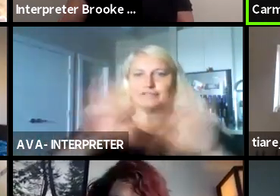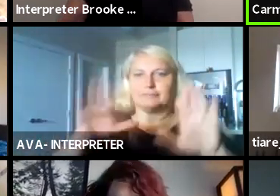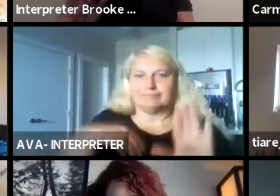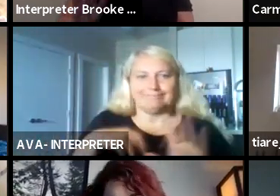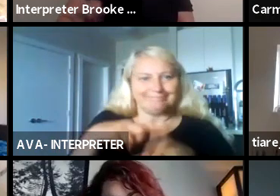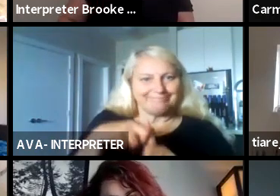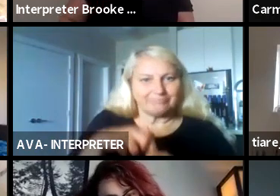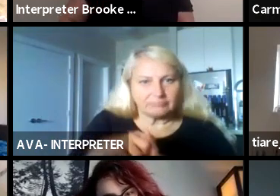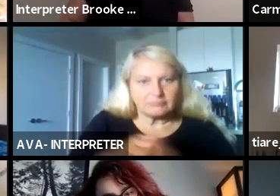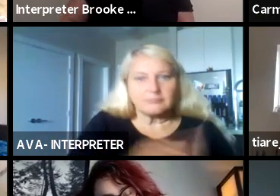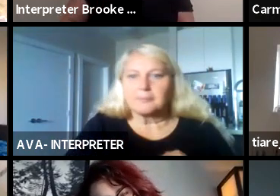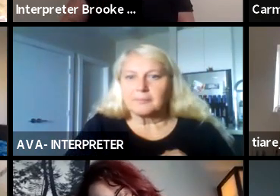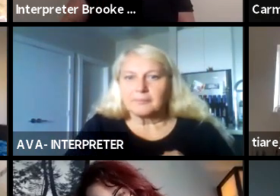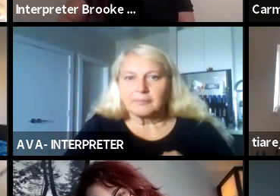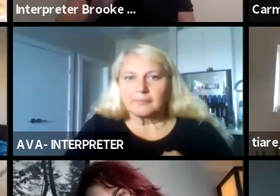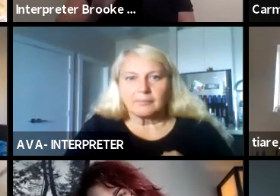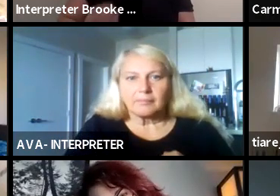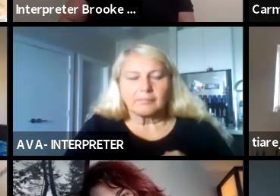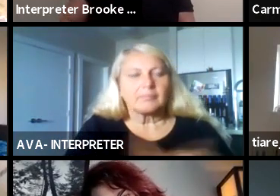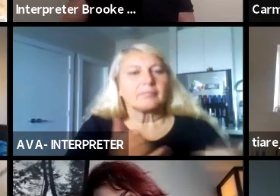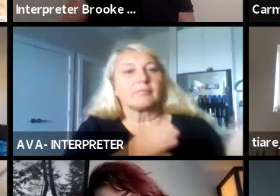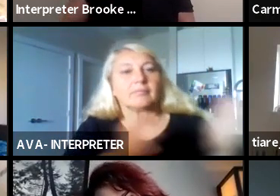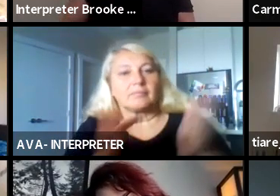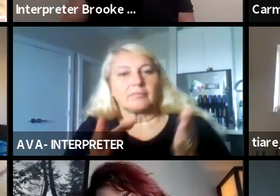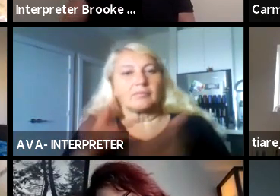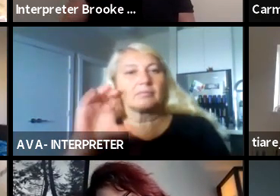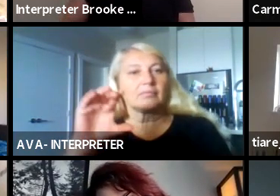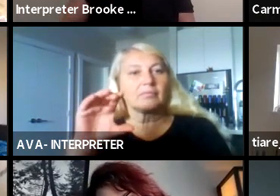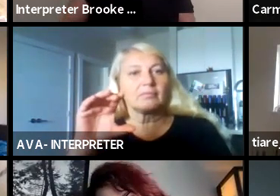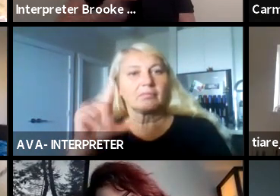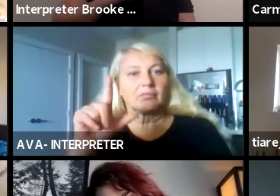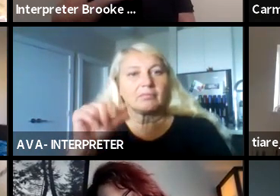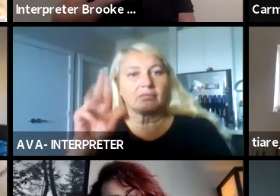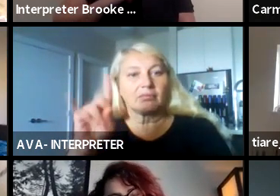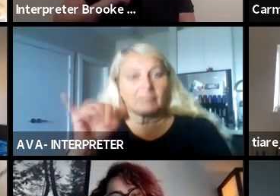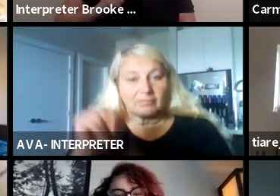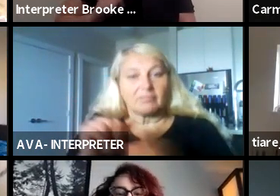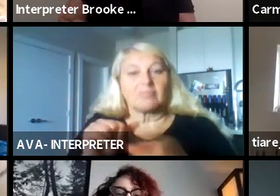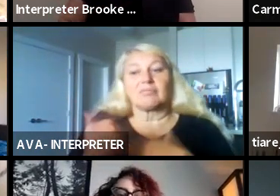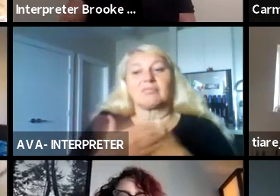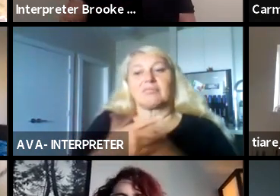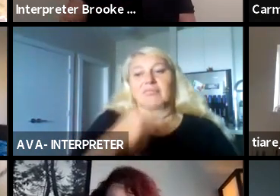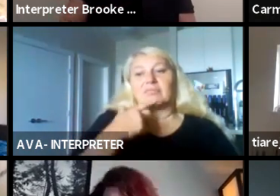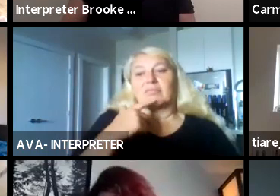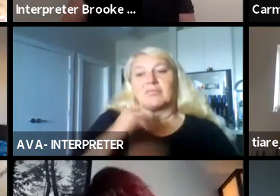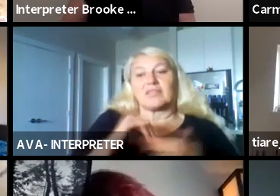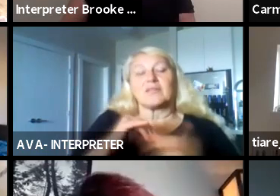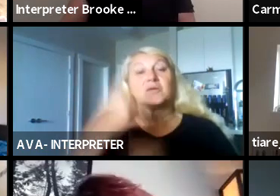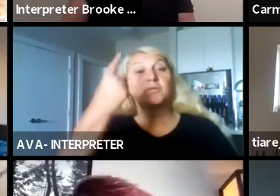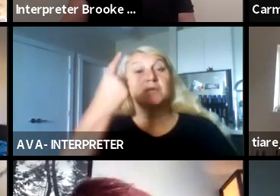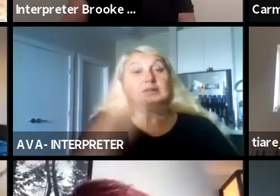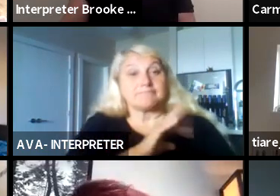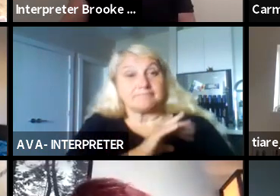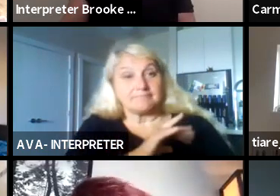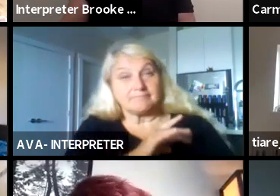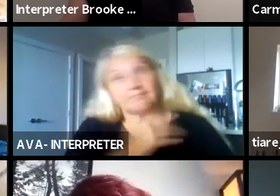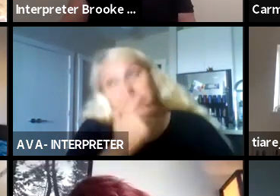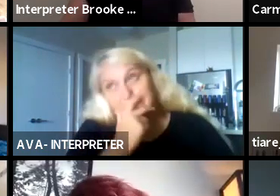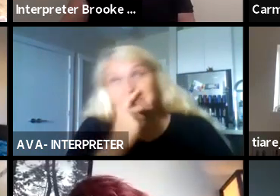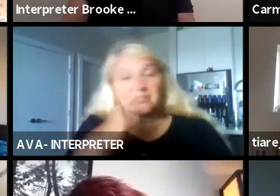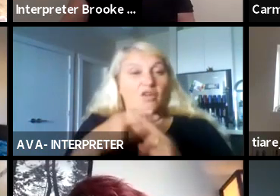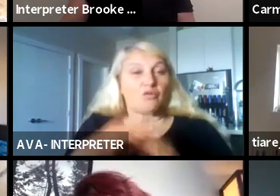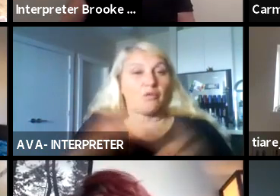One of the gifts of this time of disruption is that it allows us to surface what is